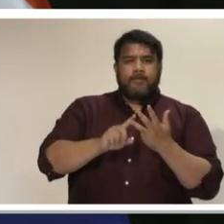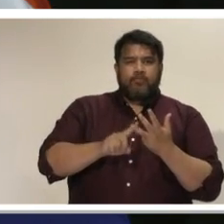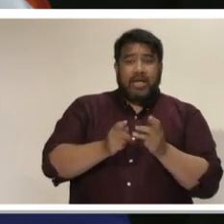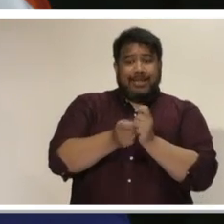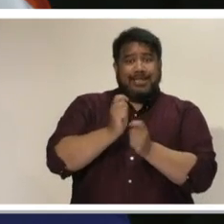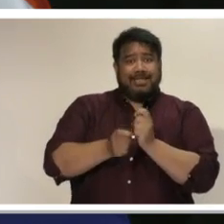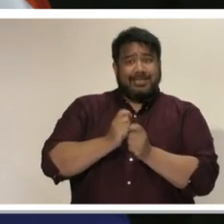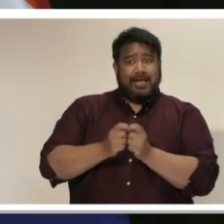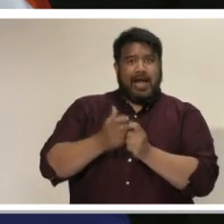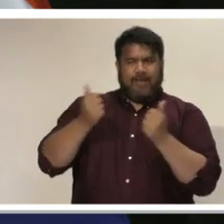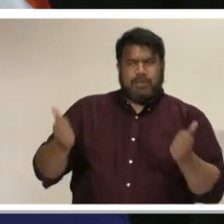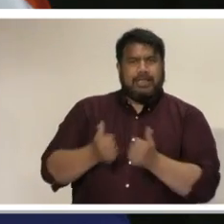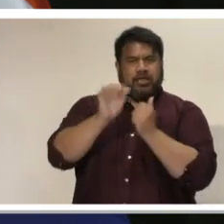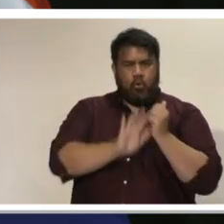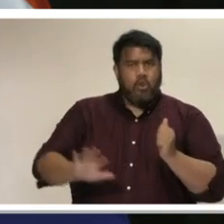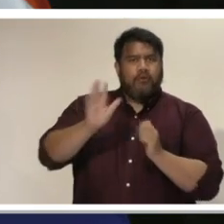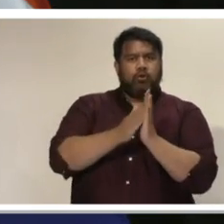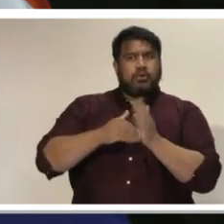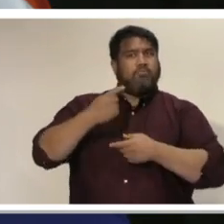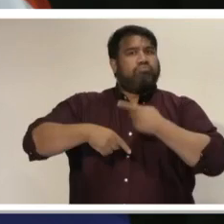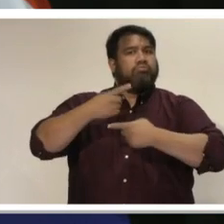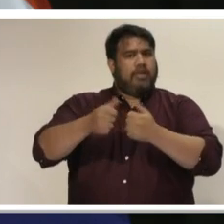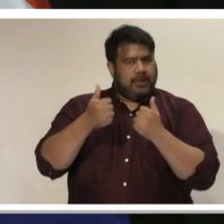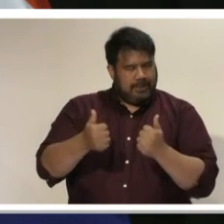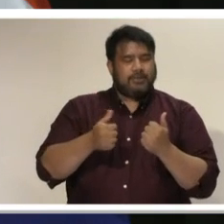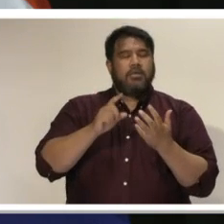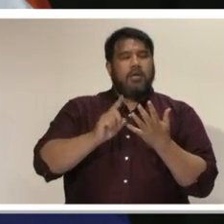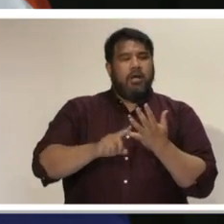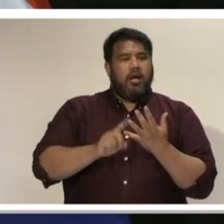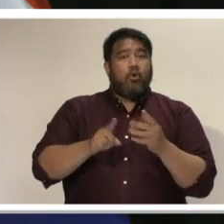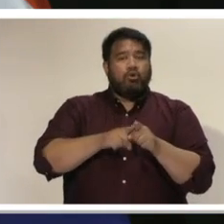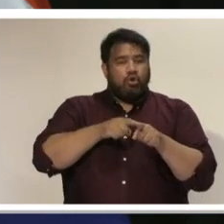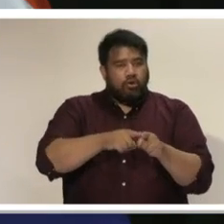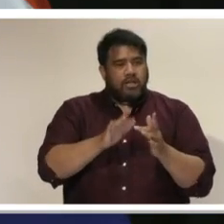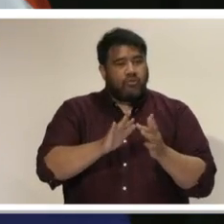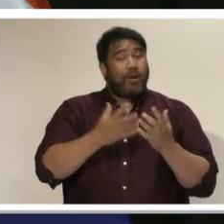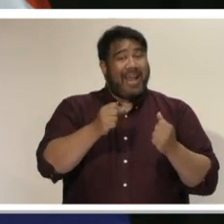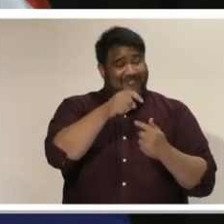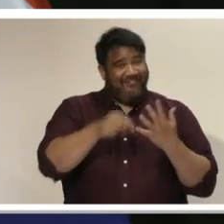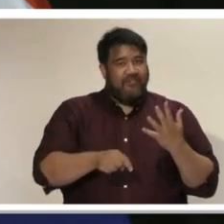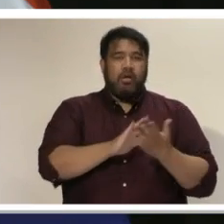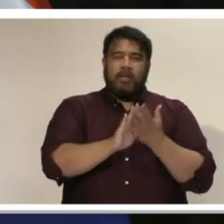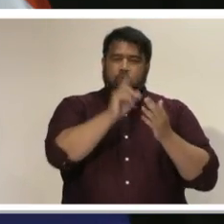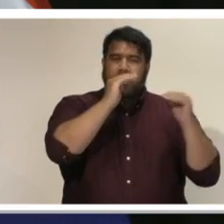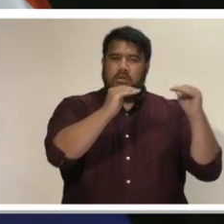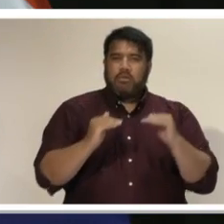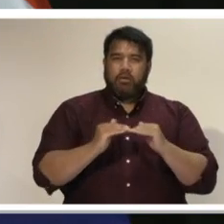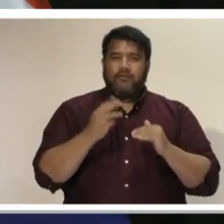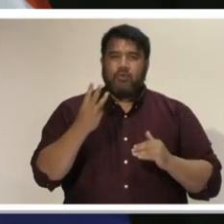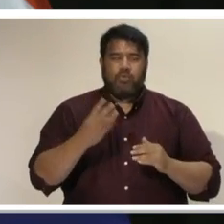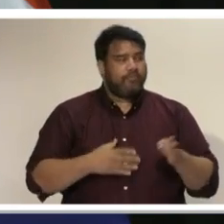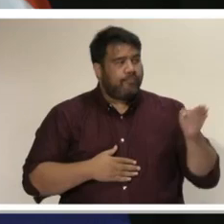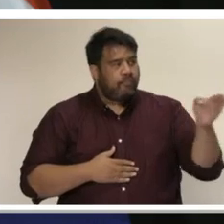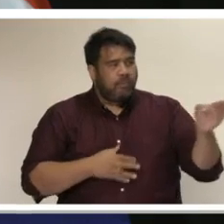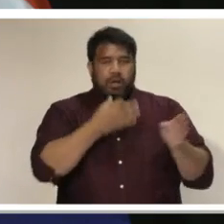testing capacity and widespread testing underway, and also that ability to contact trace. In her report on contact tracing,